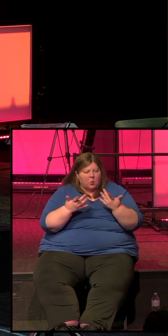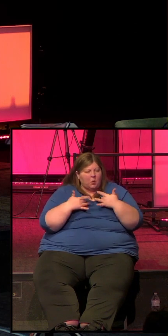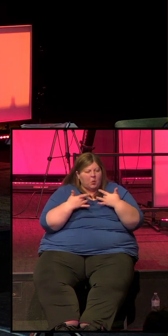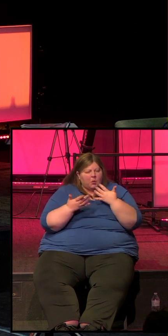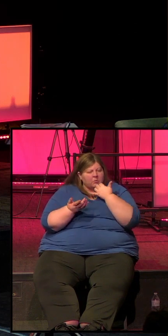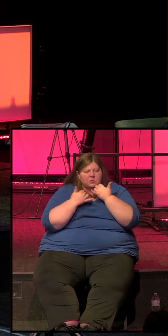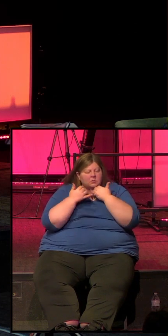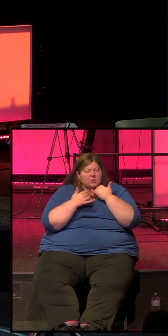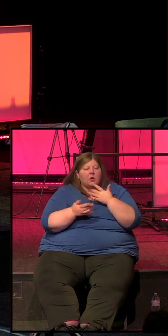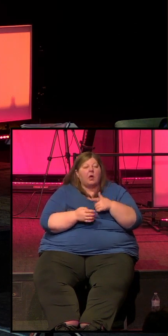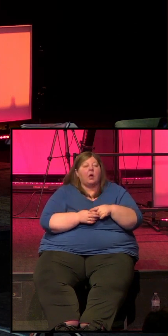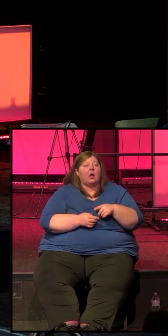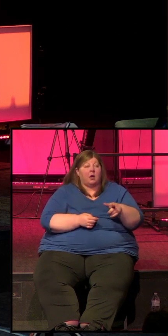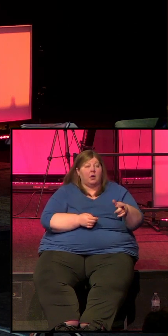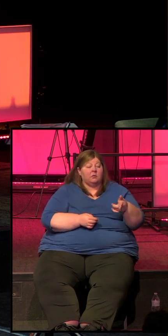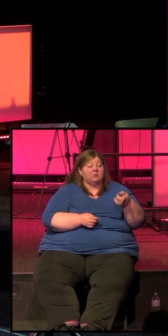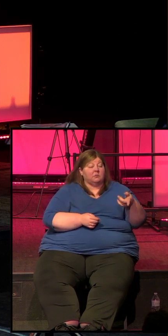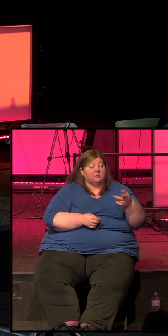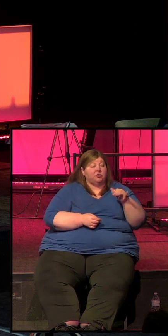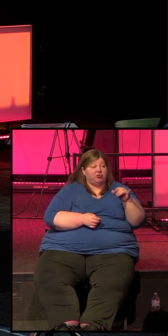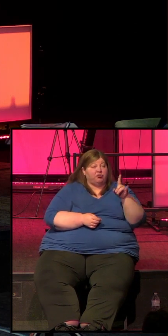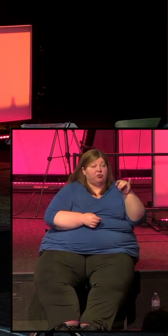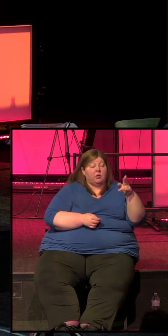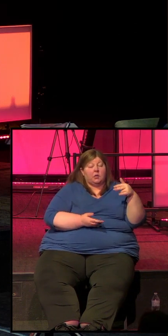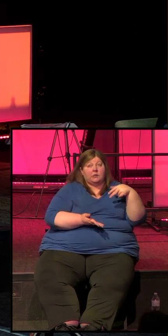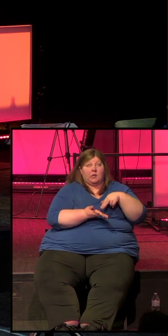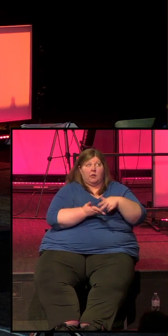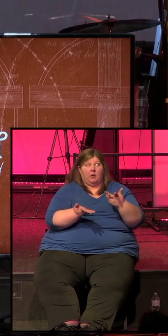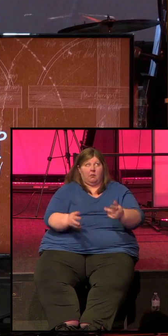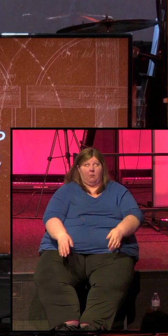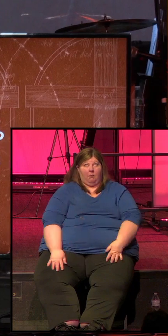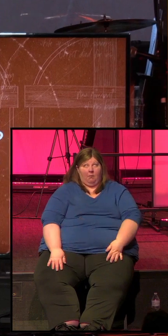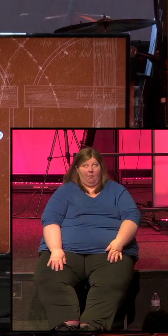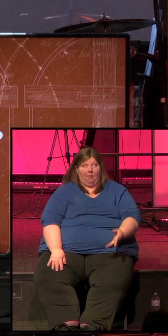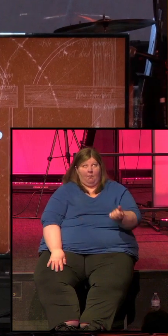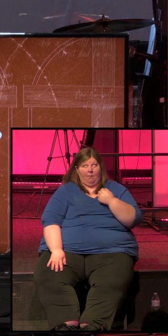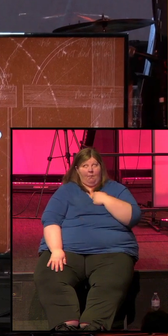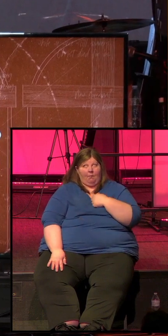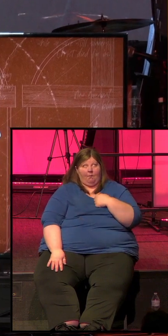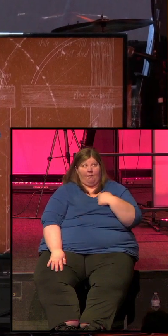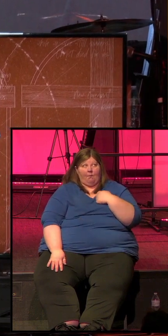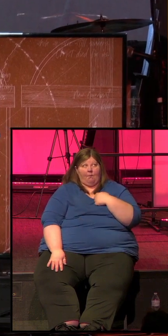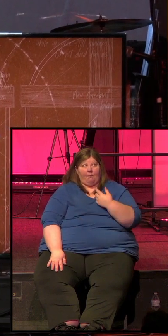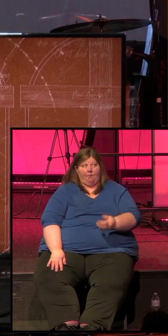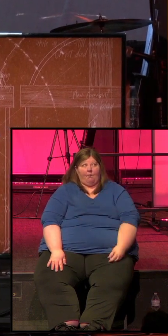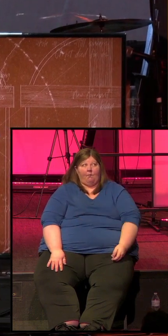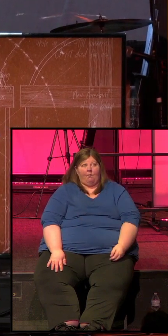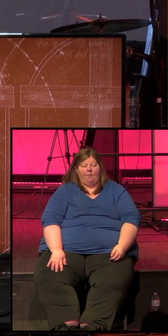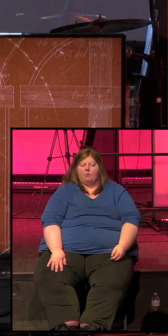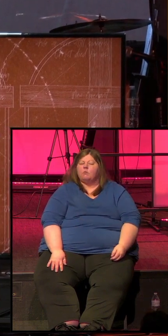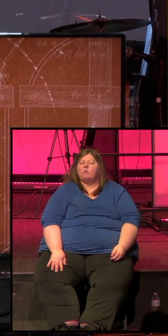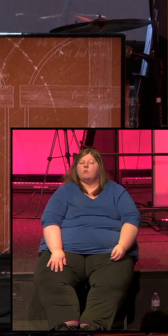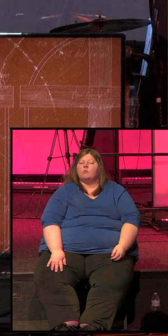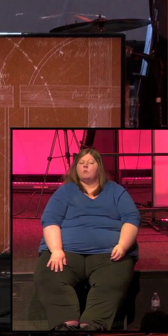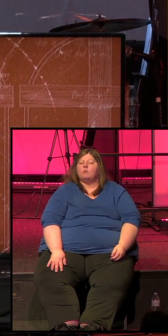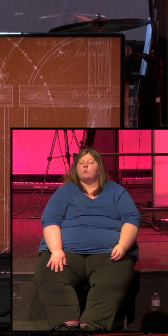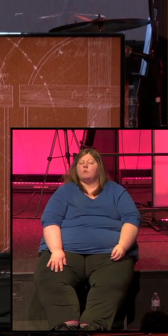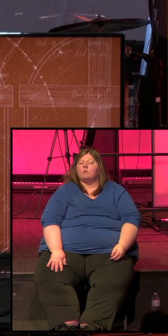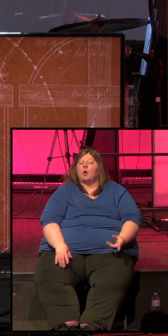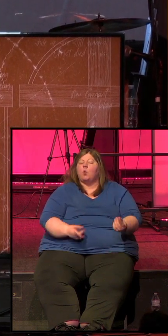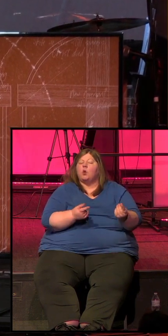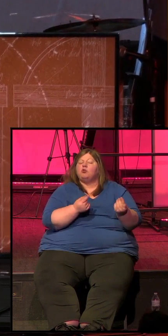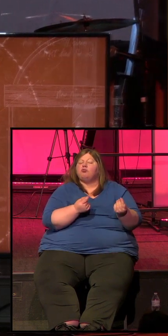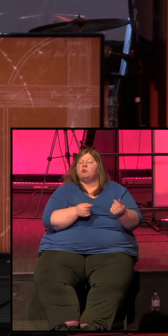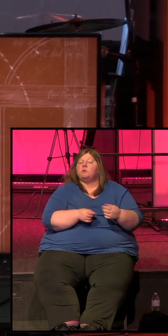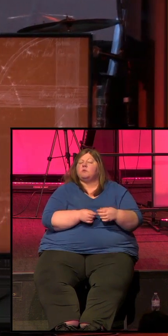happened? What's wrong? What's wrong?" And Judah's standing right next to the baby going, "I'm sorry." Right, so as a parent, you're like, "What did you